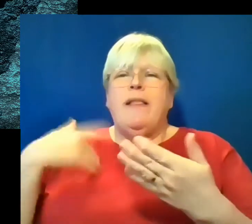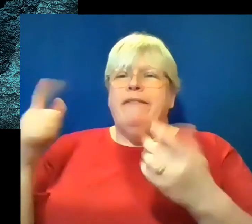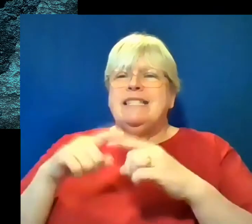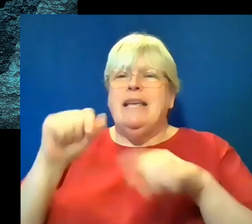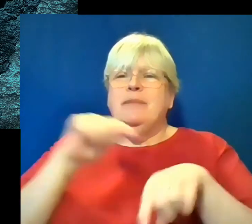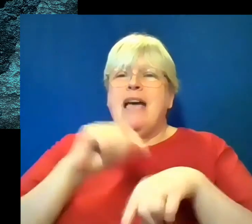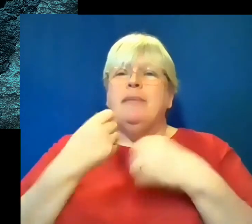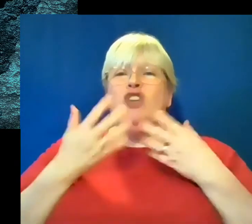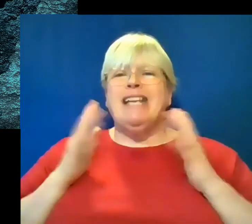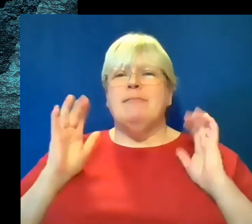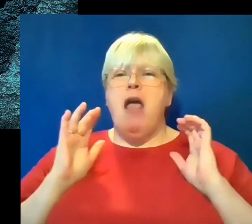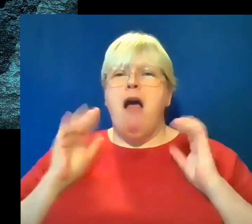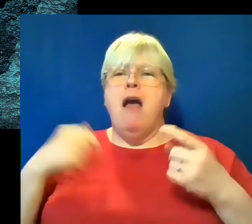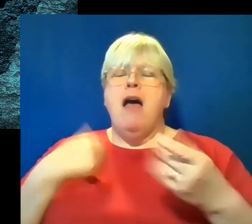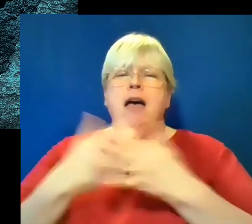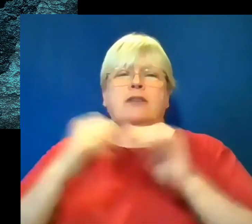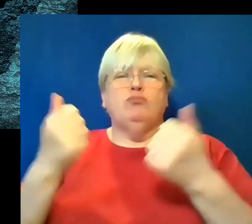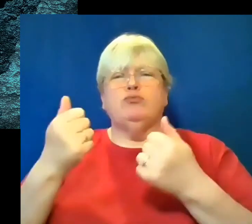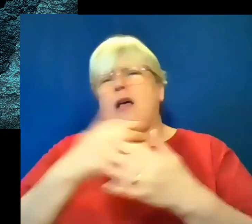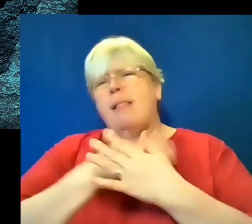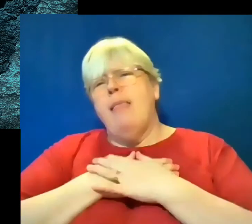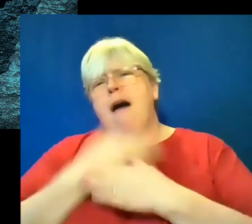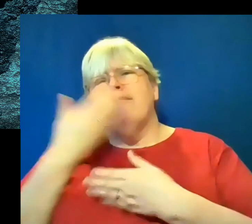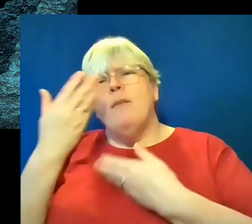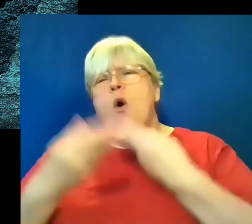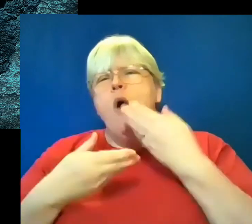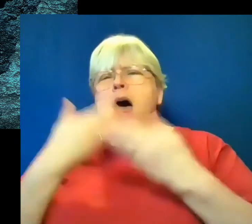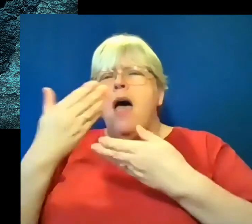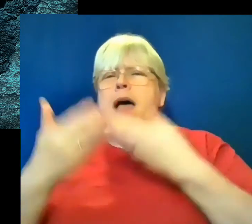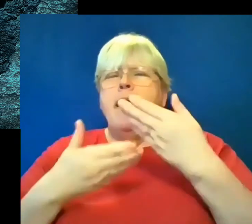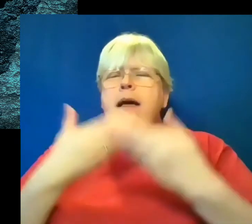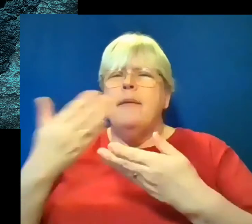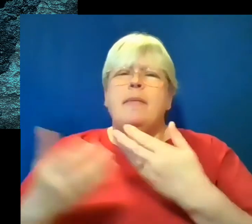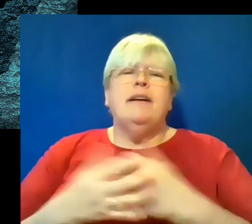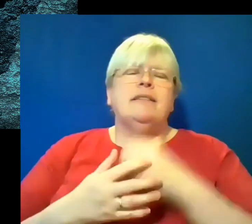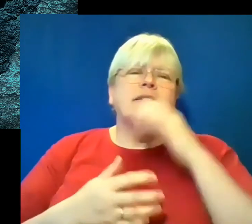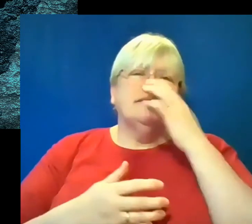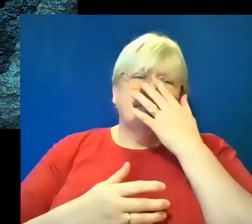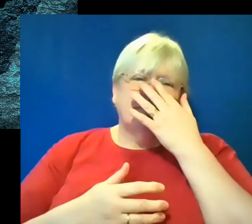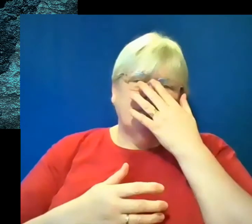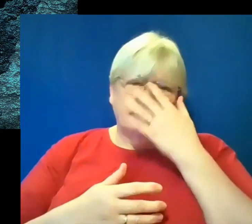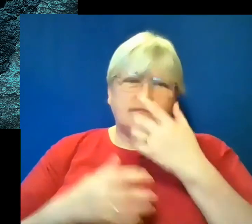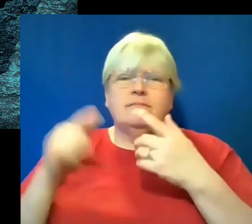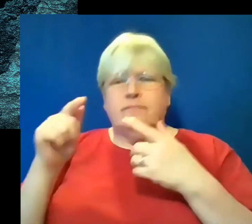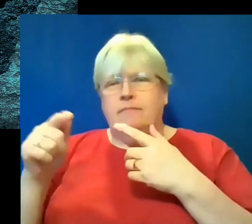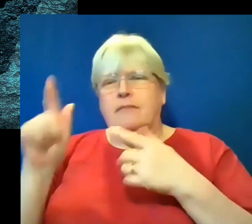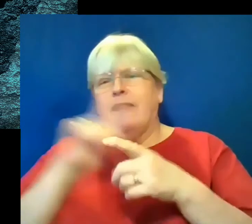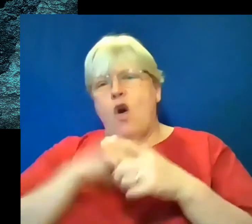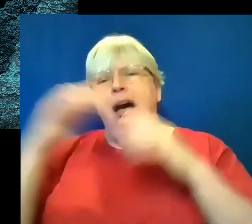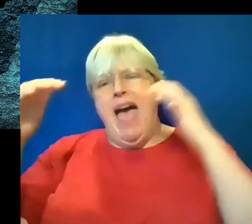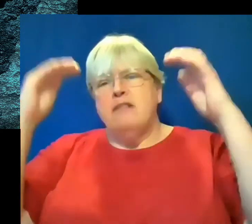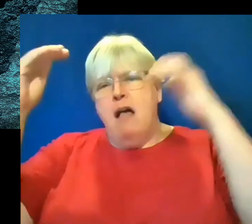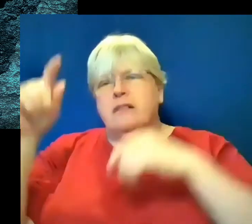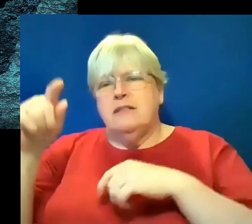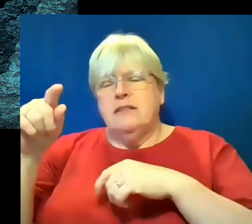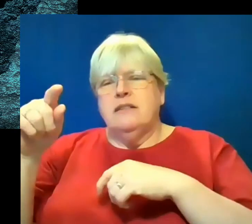was one of the great, great love poets who has ever written in English. So that will be for adults. So